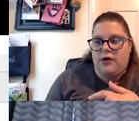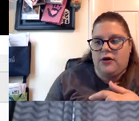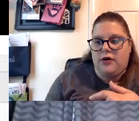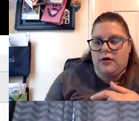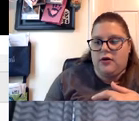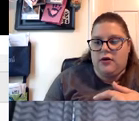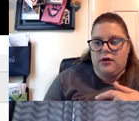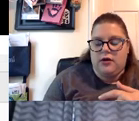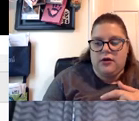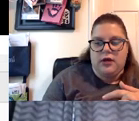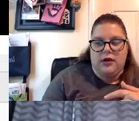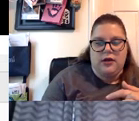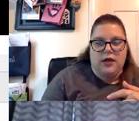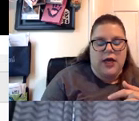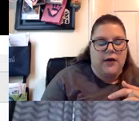the